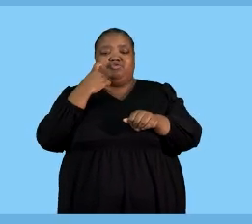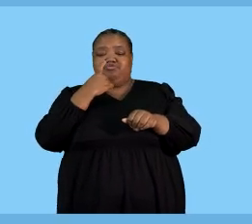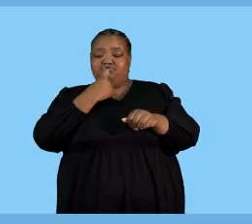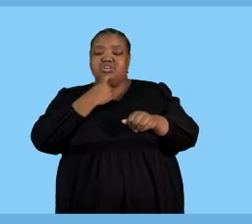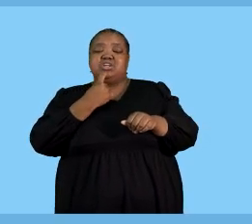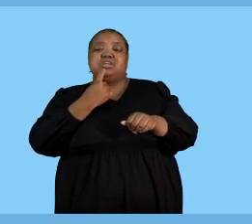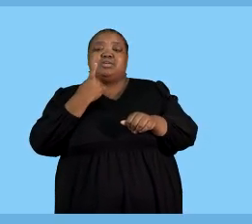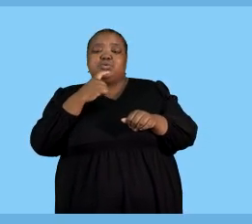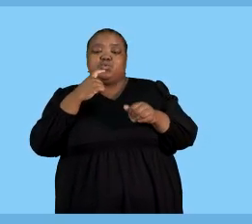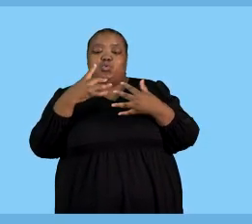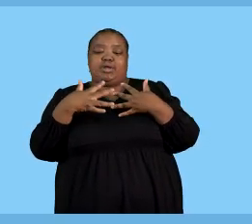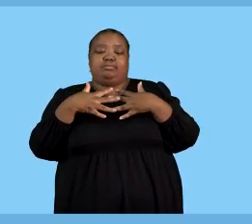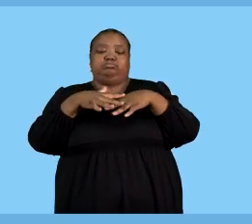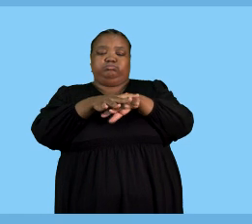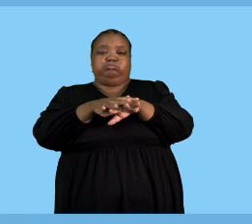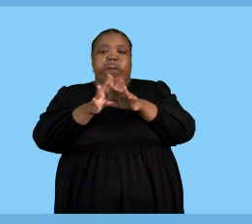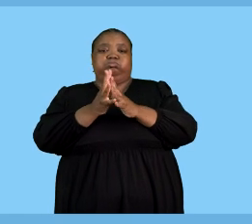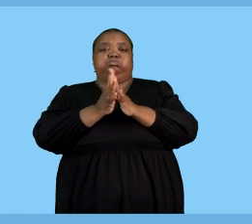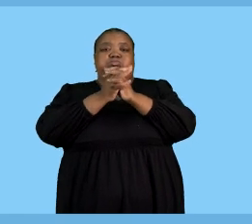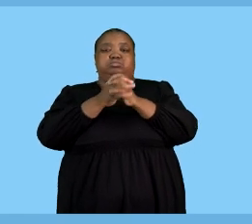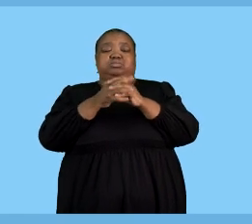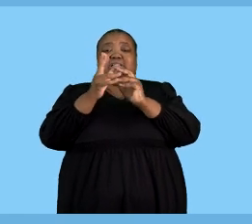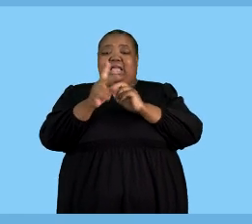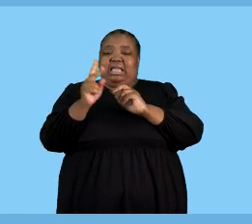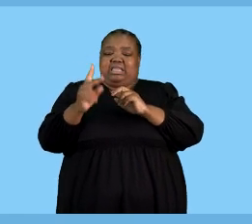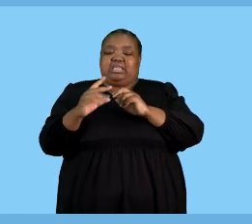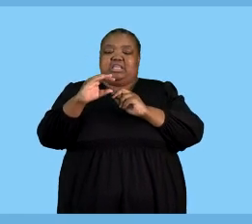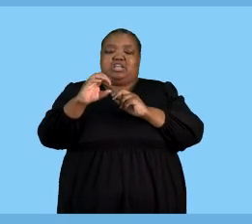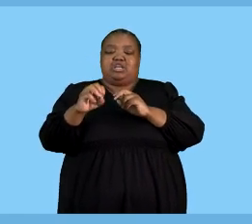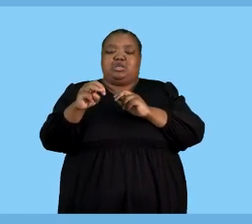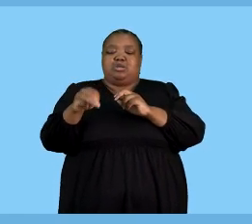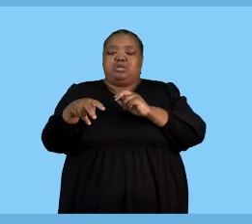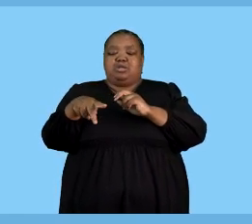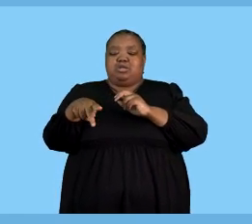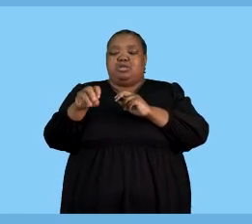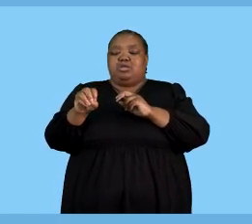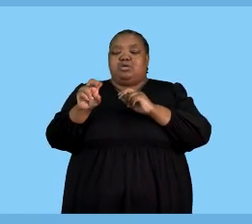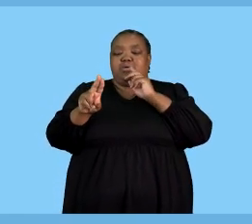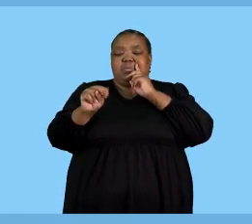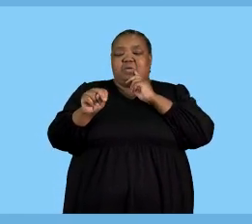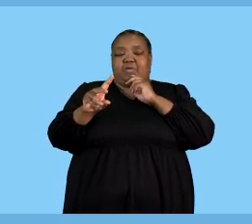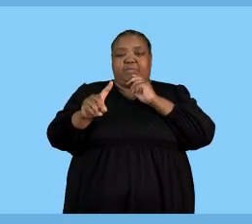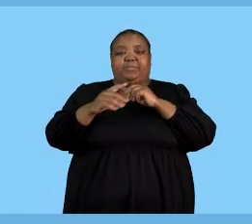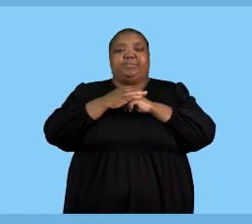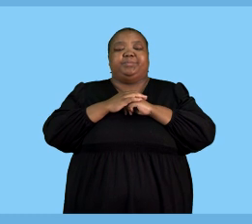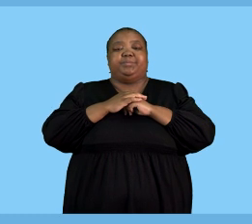chemically bonded to the white. And if they're chemically bonded, it becomes also a compound again.